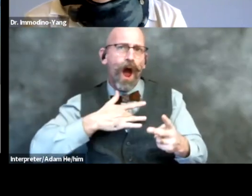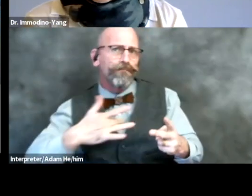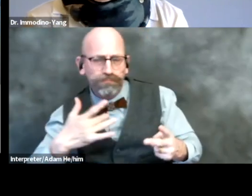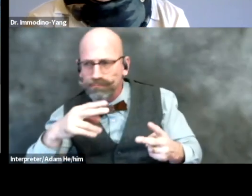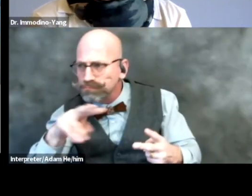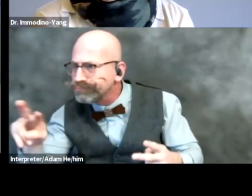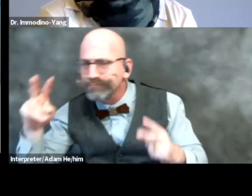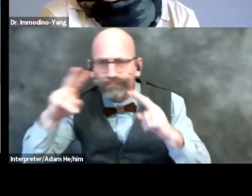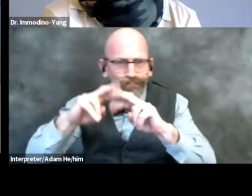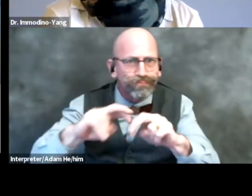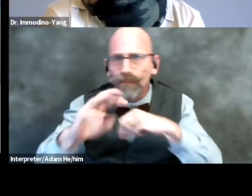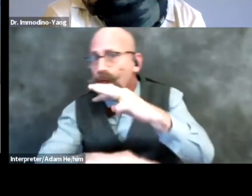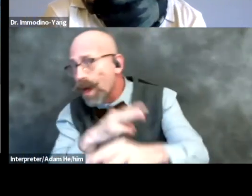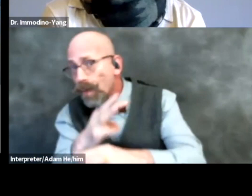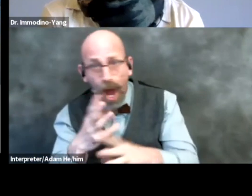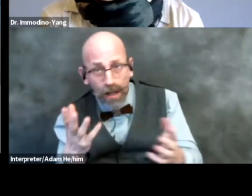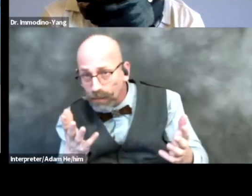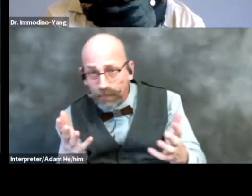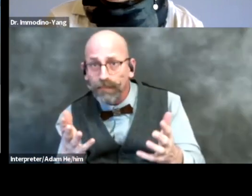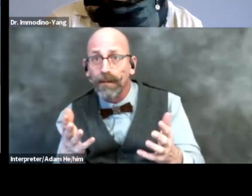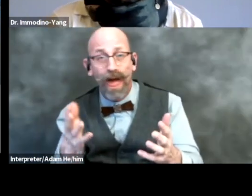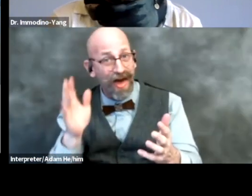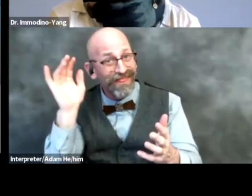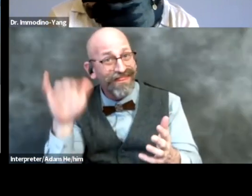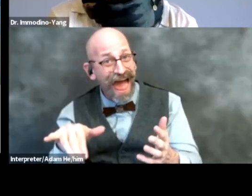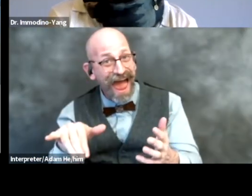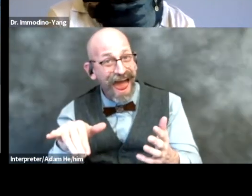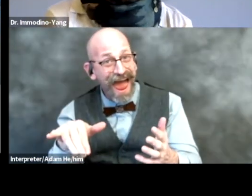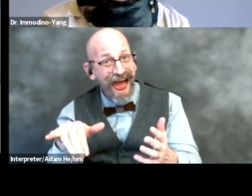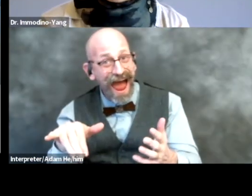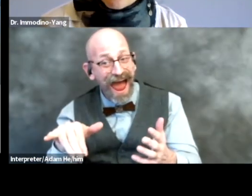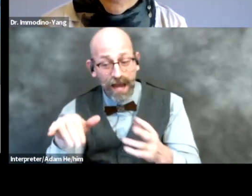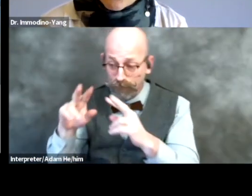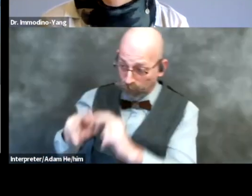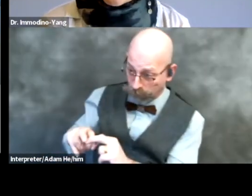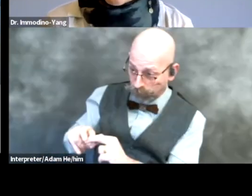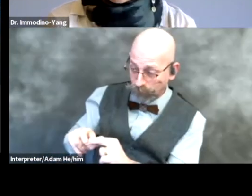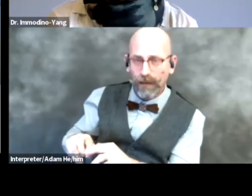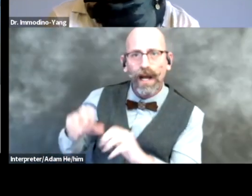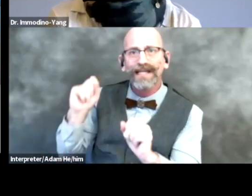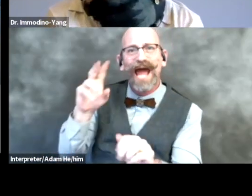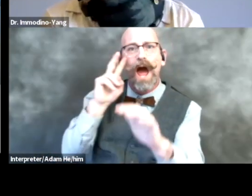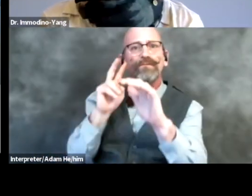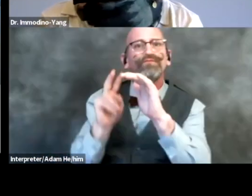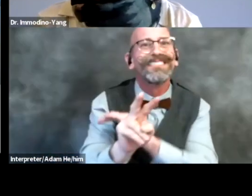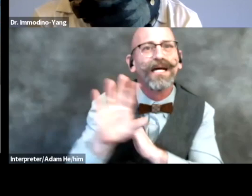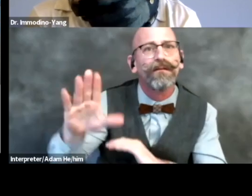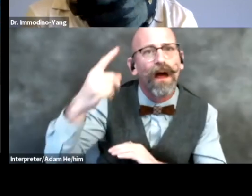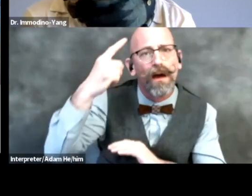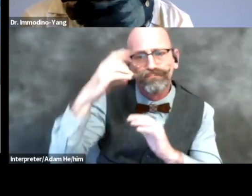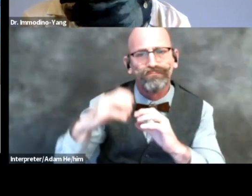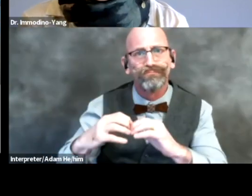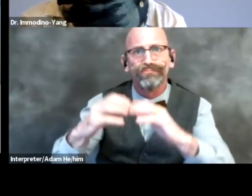allows us to predict the development of the